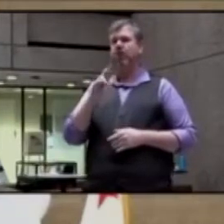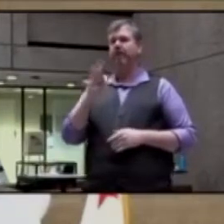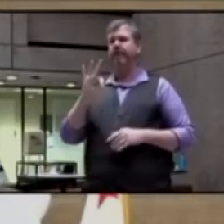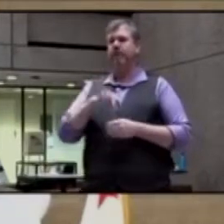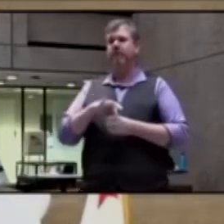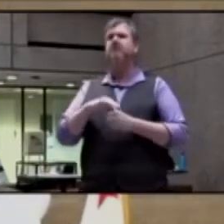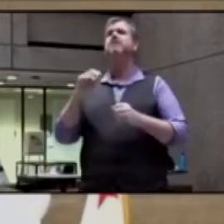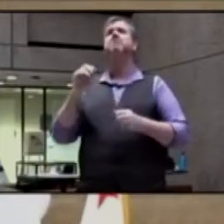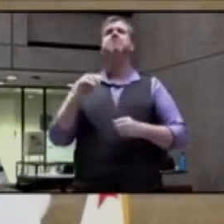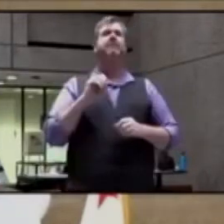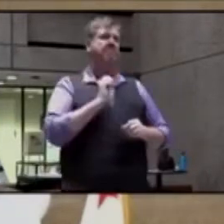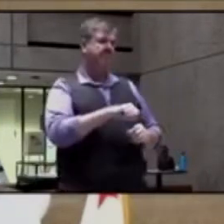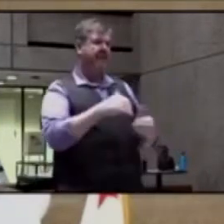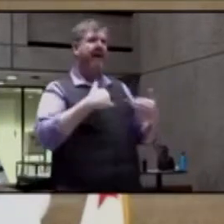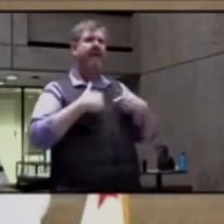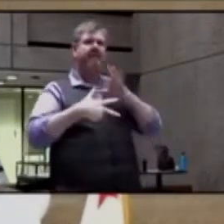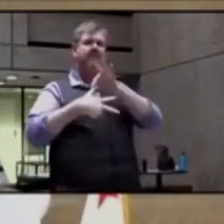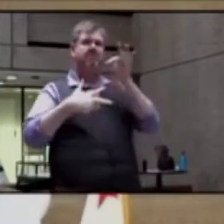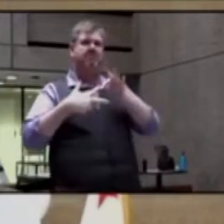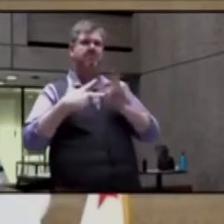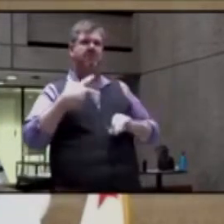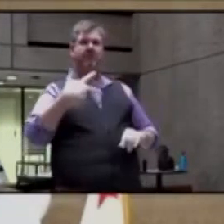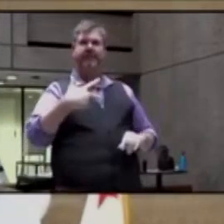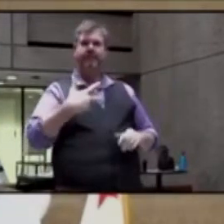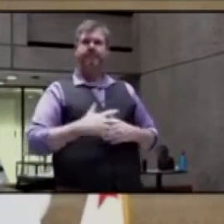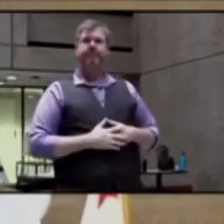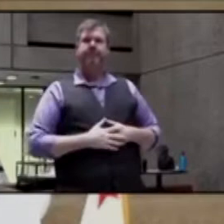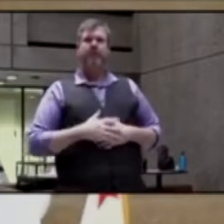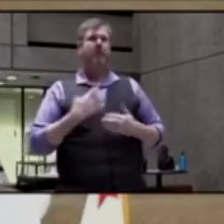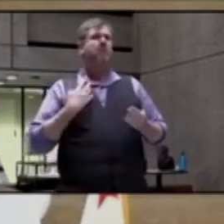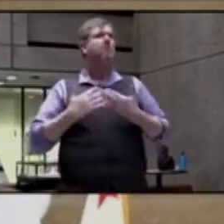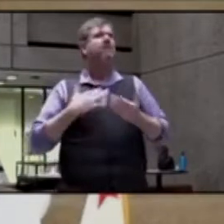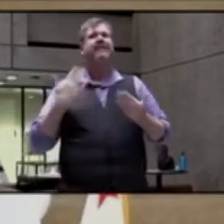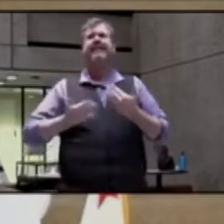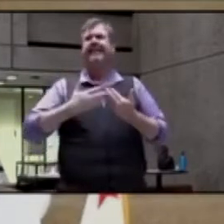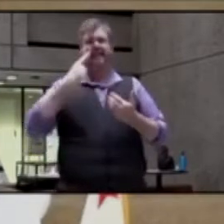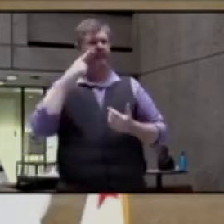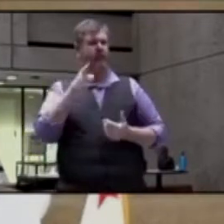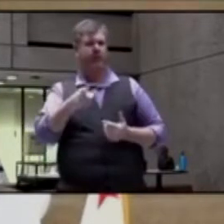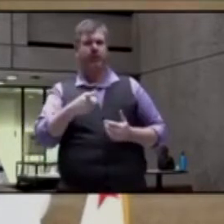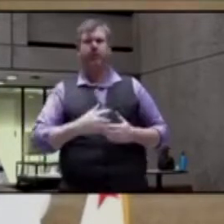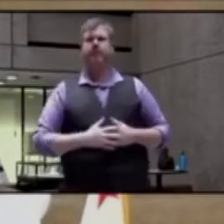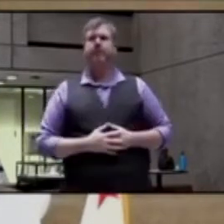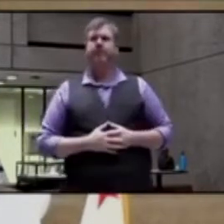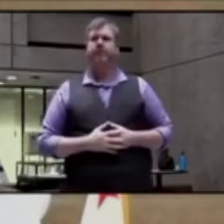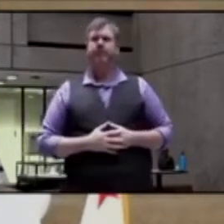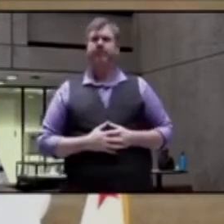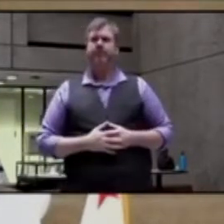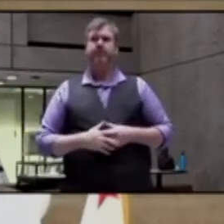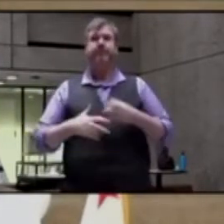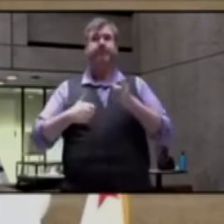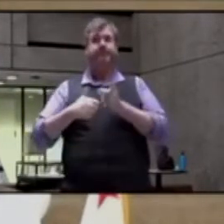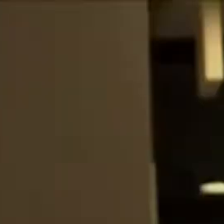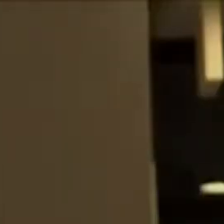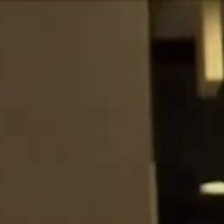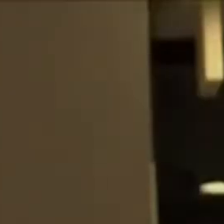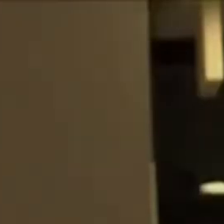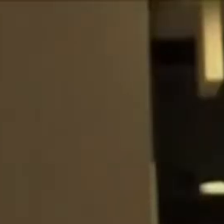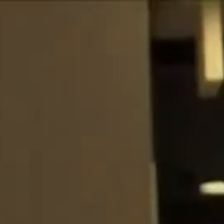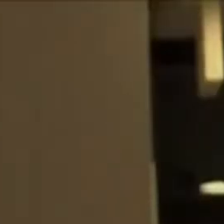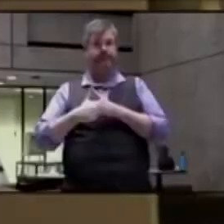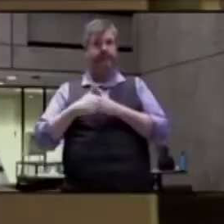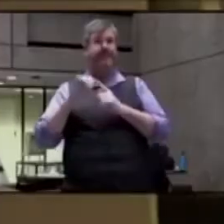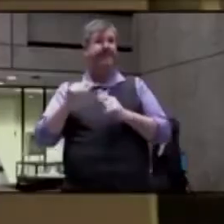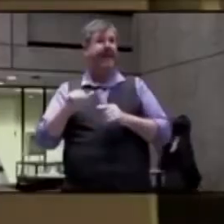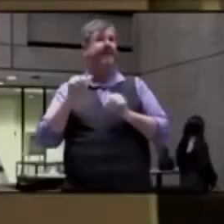fits you better and is more convenient for you. First of all, as I said, it's postage free. So you can place your ballot in,